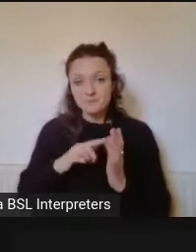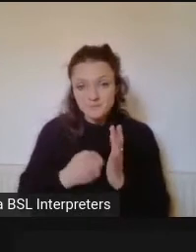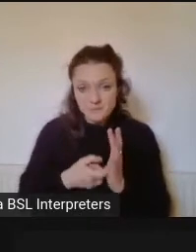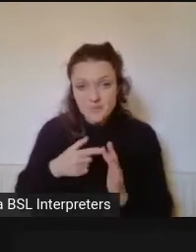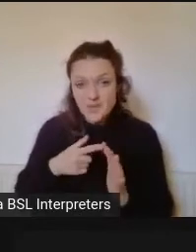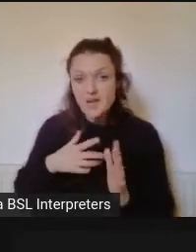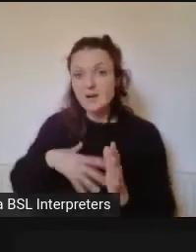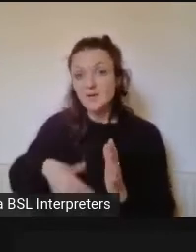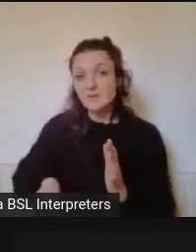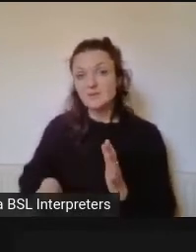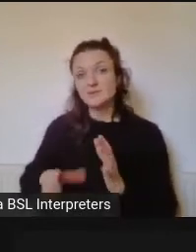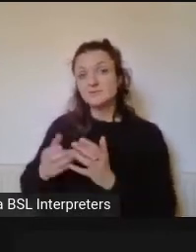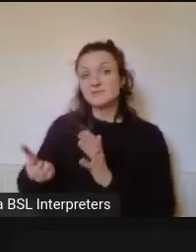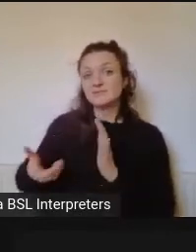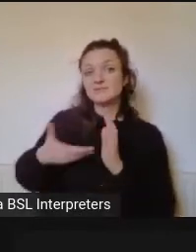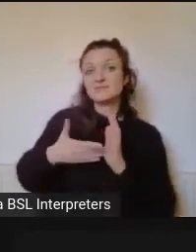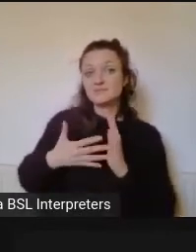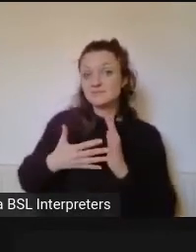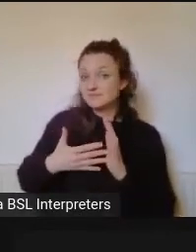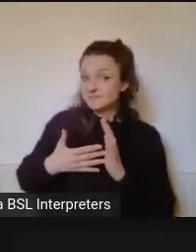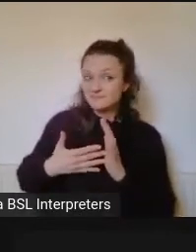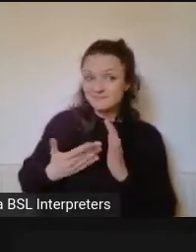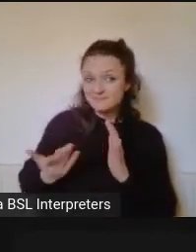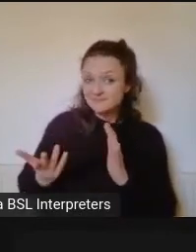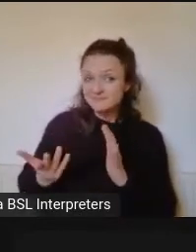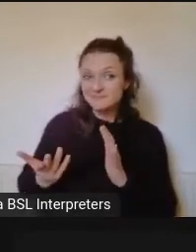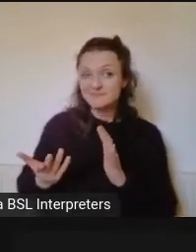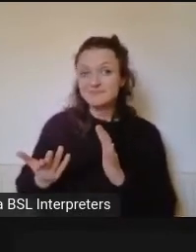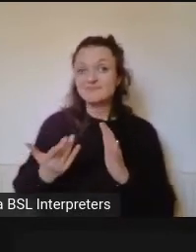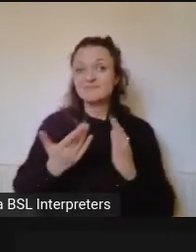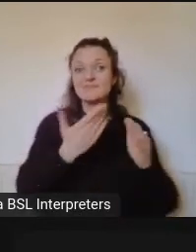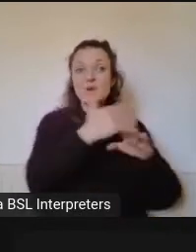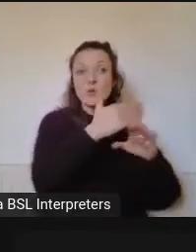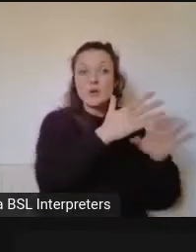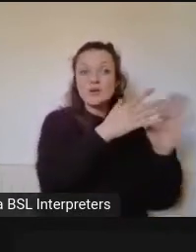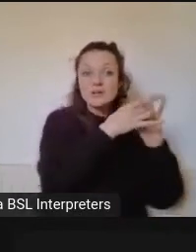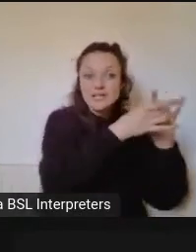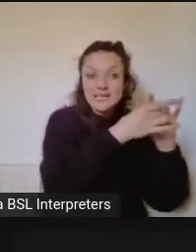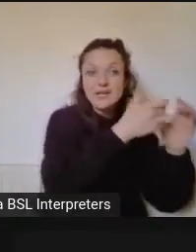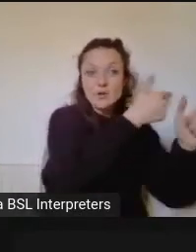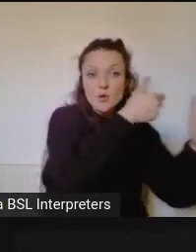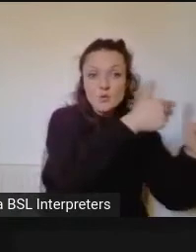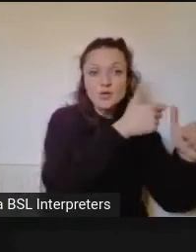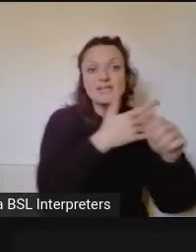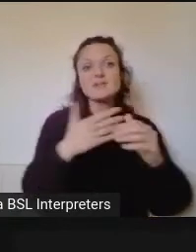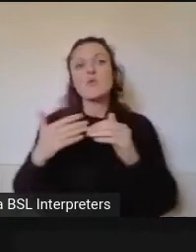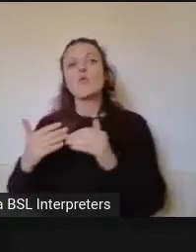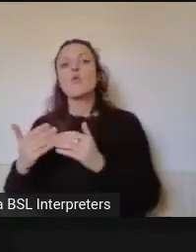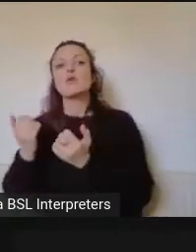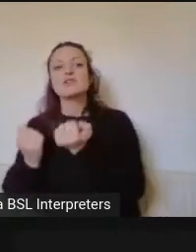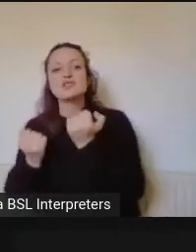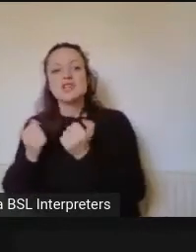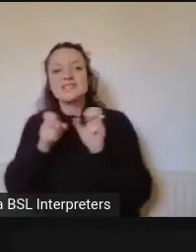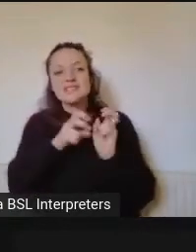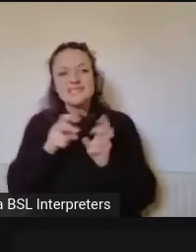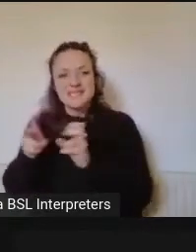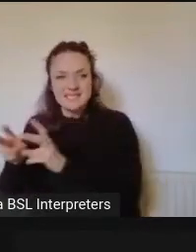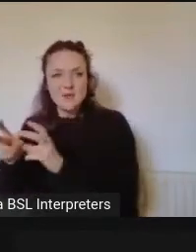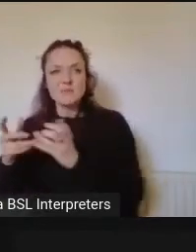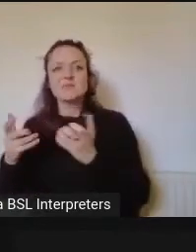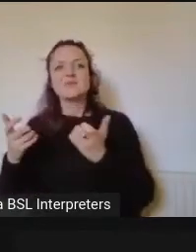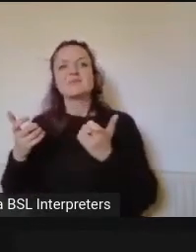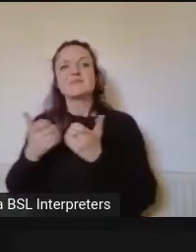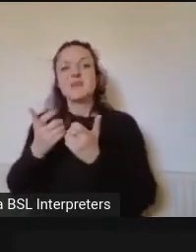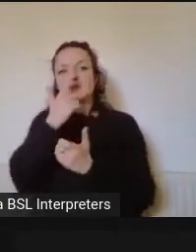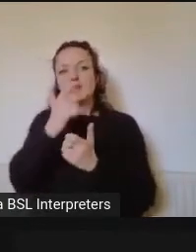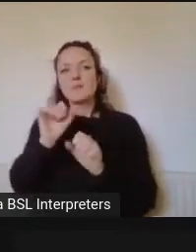is often at the forefront of also working either with corporates or with unjust systems that helps you protect yourself